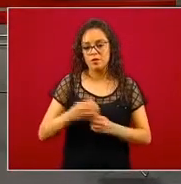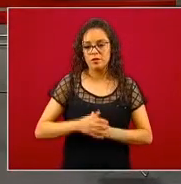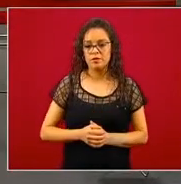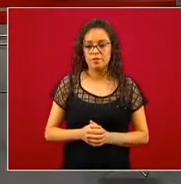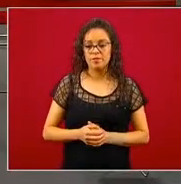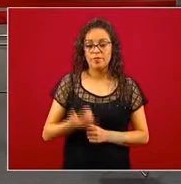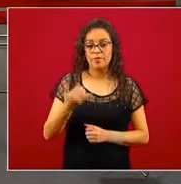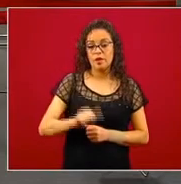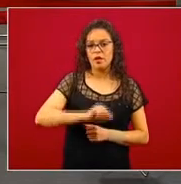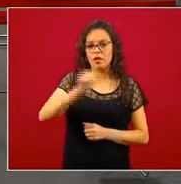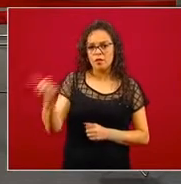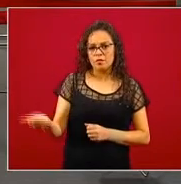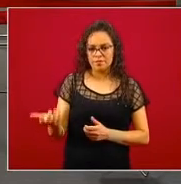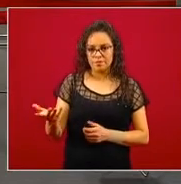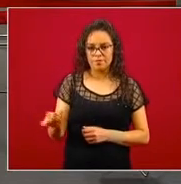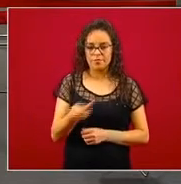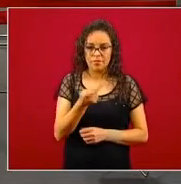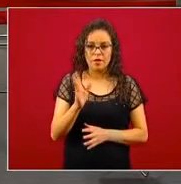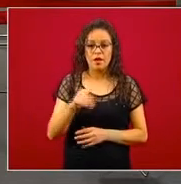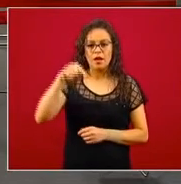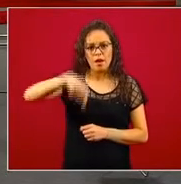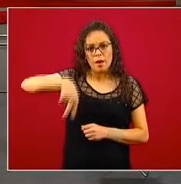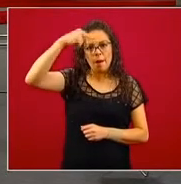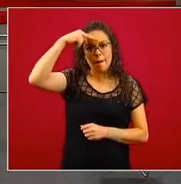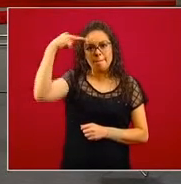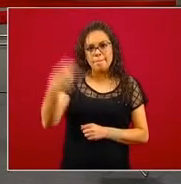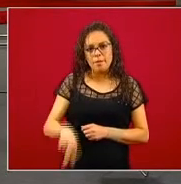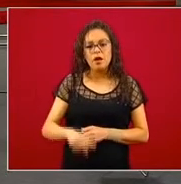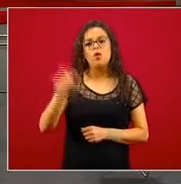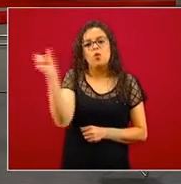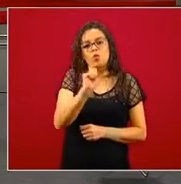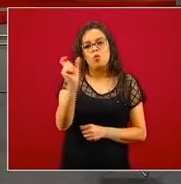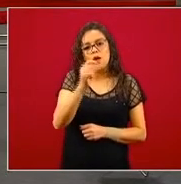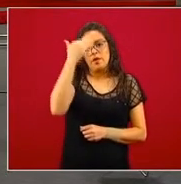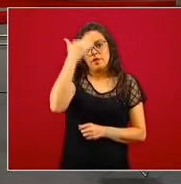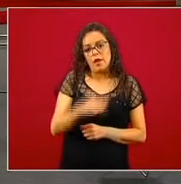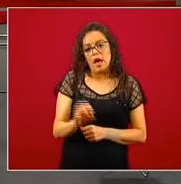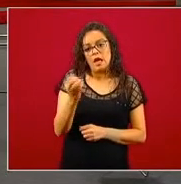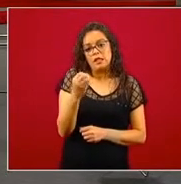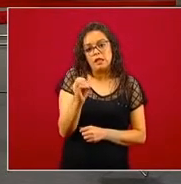¿y México cuándo va a hacer su encuesta de cero prevalencia? We have an issue with the